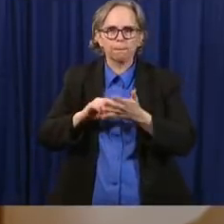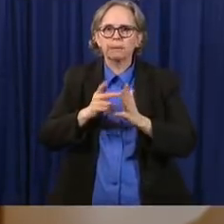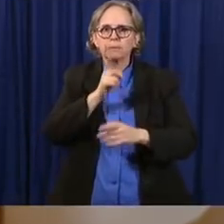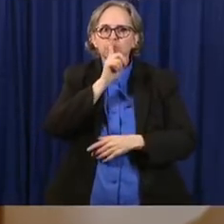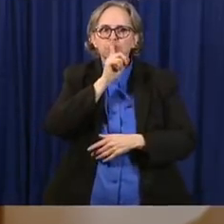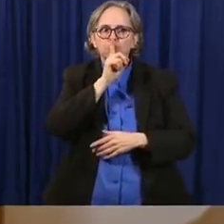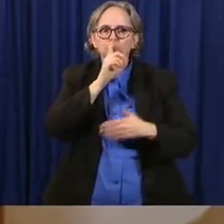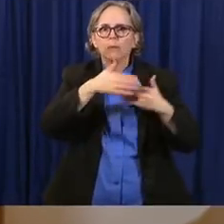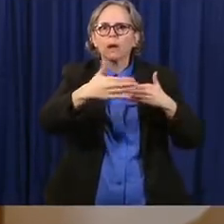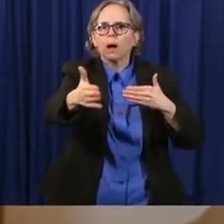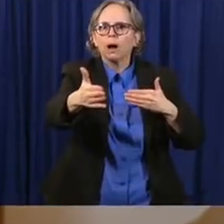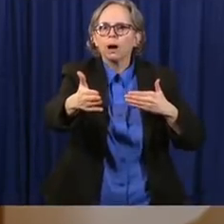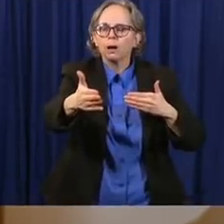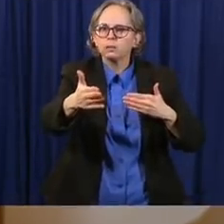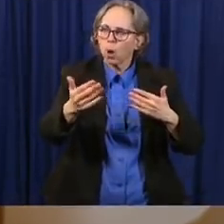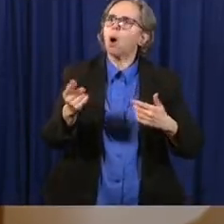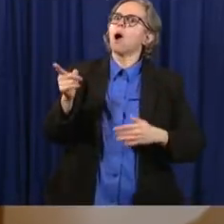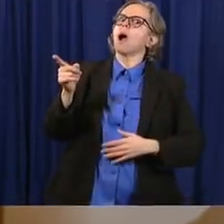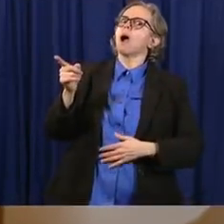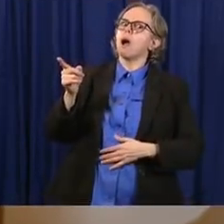testing.